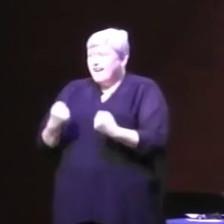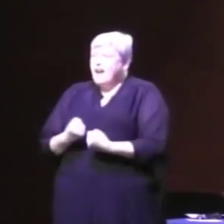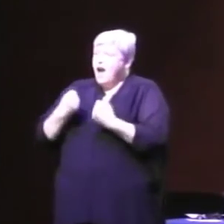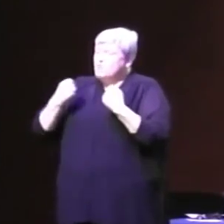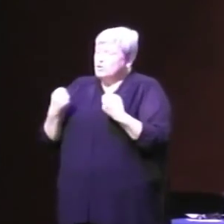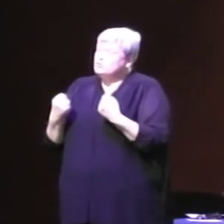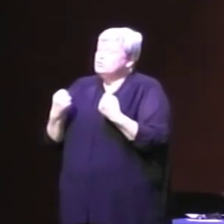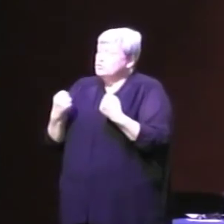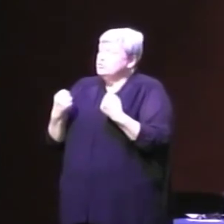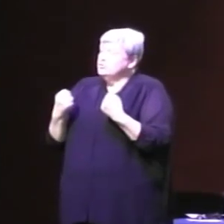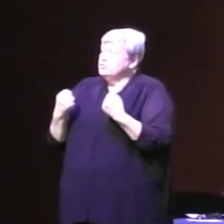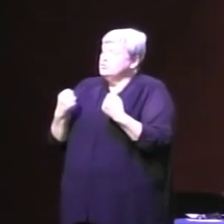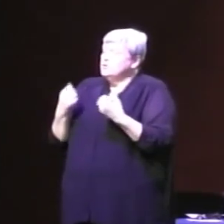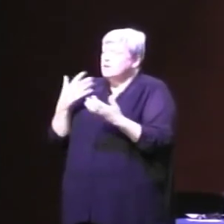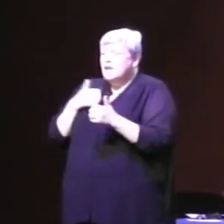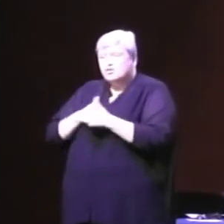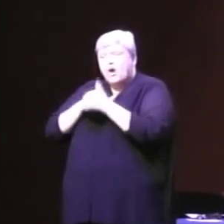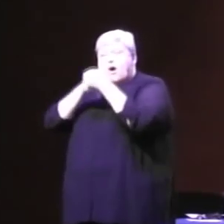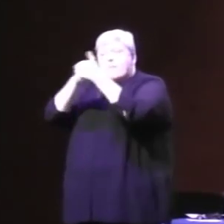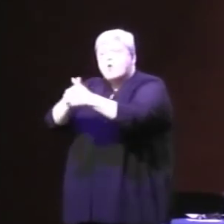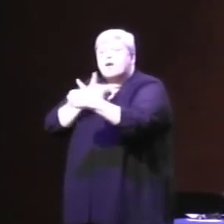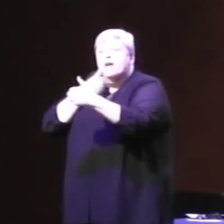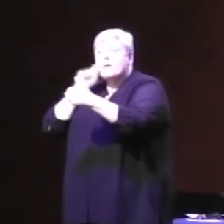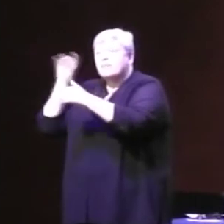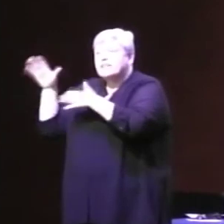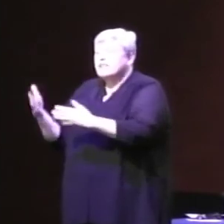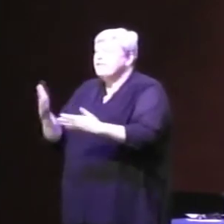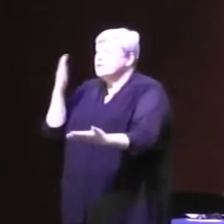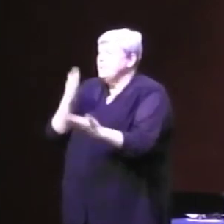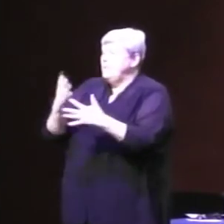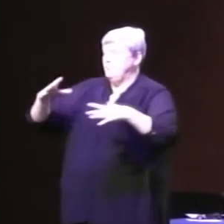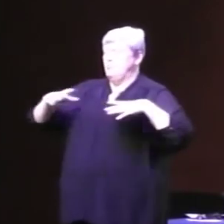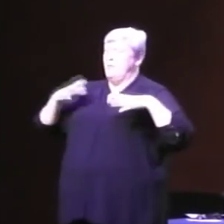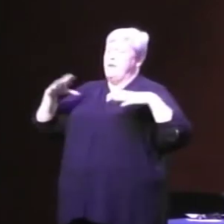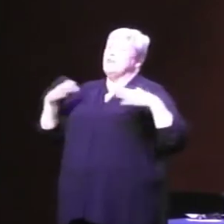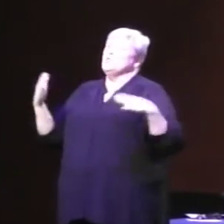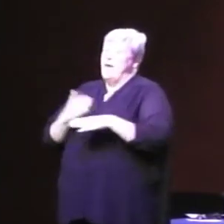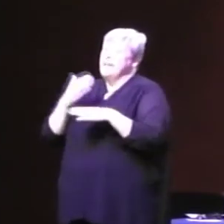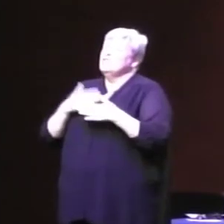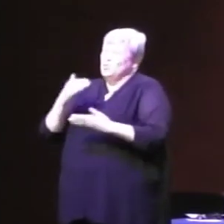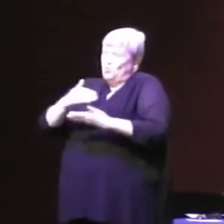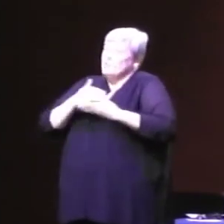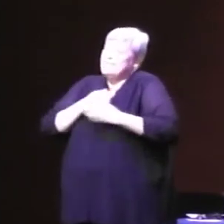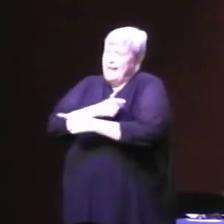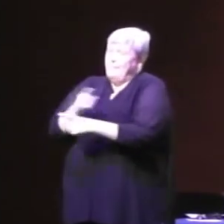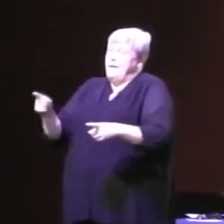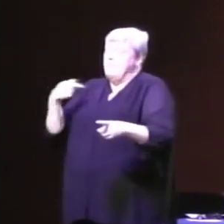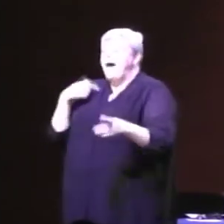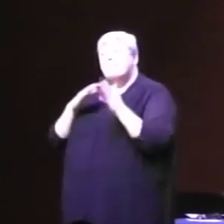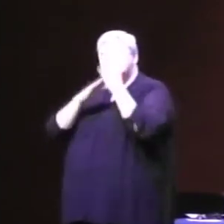bold, back public services and be prepared to take action to protect them. I move.